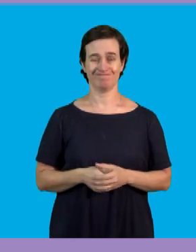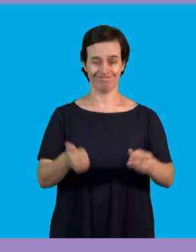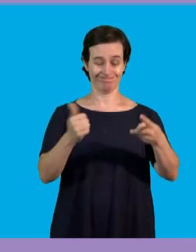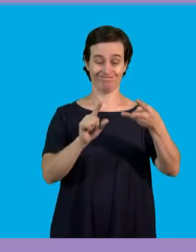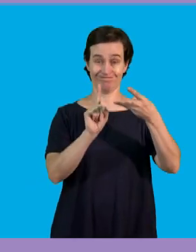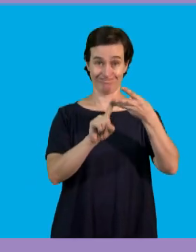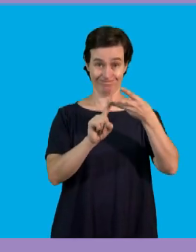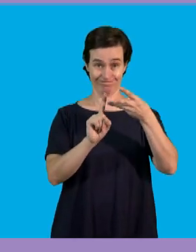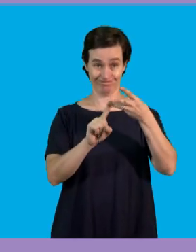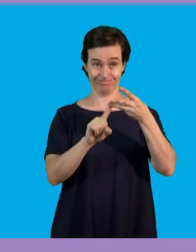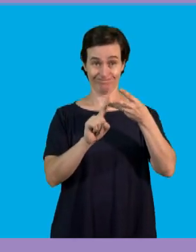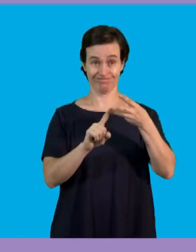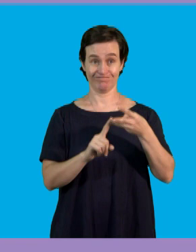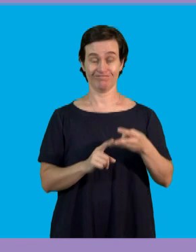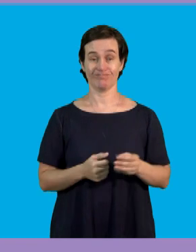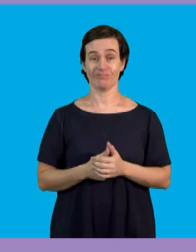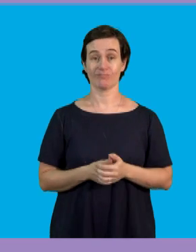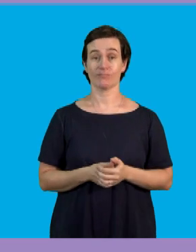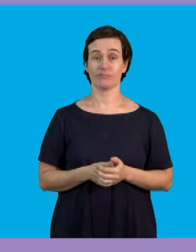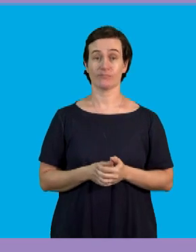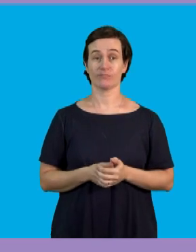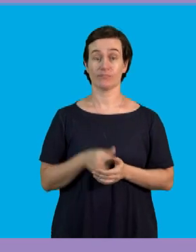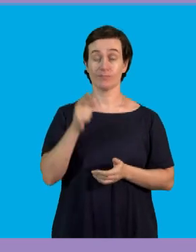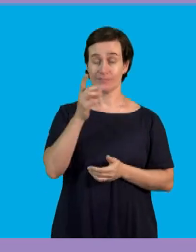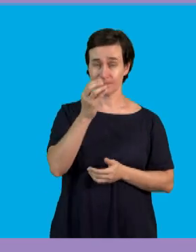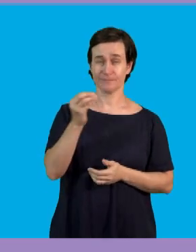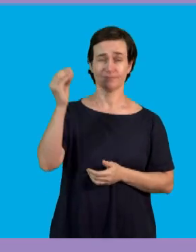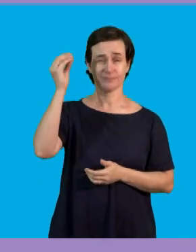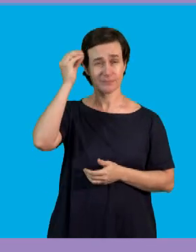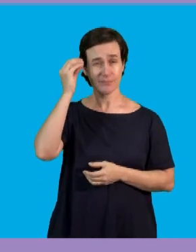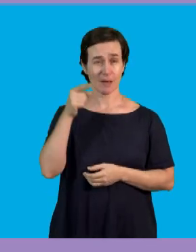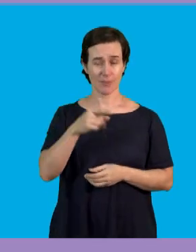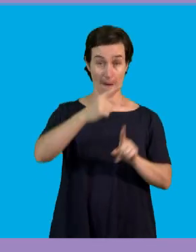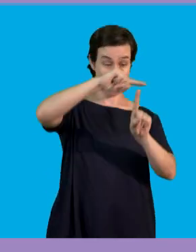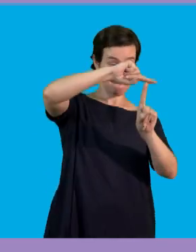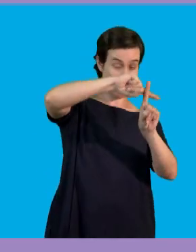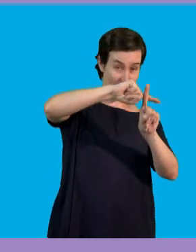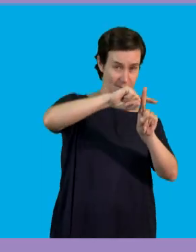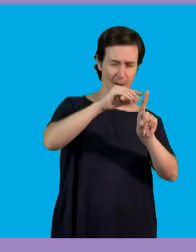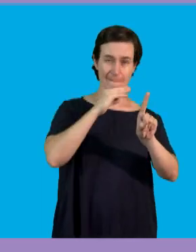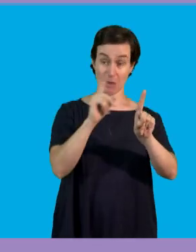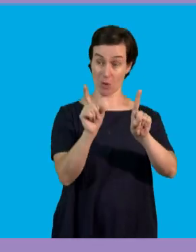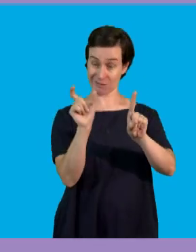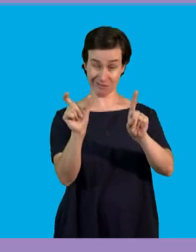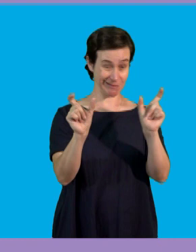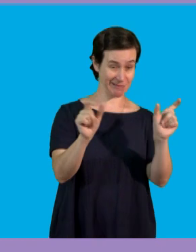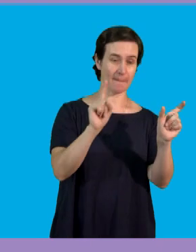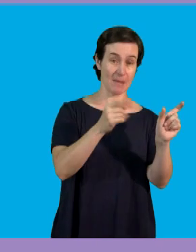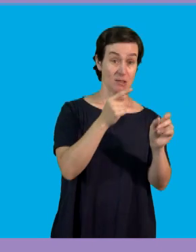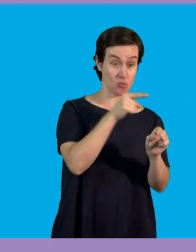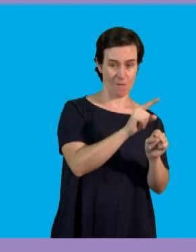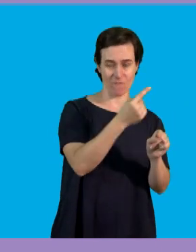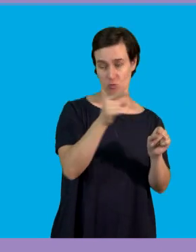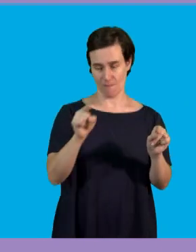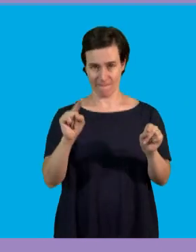So we are still working with multiple operations. Remember, work on either sides of the equal sign. This one here has a